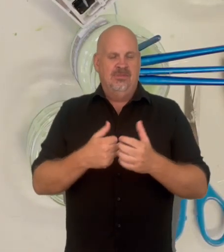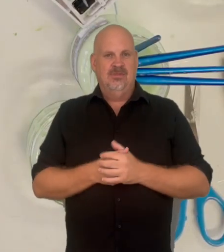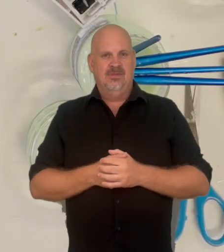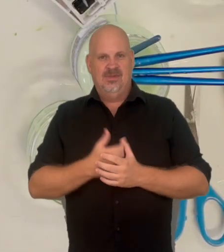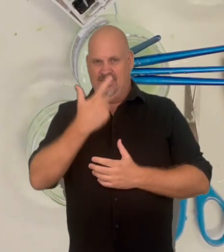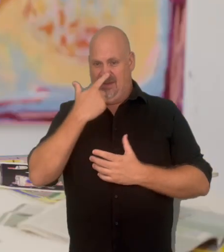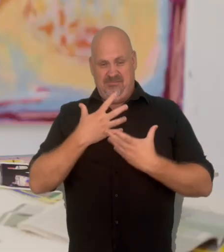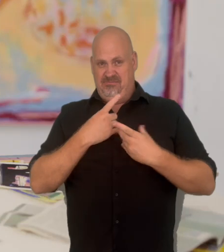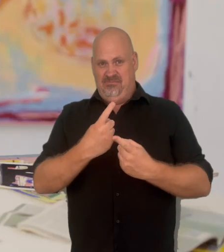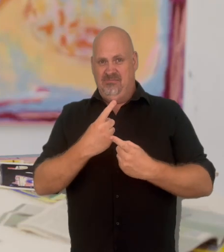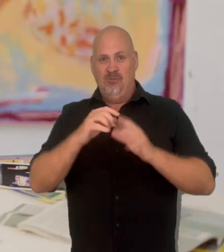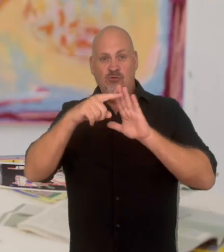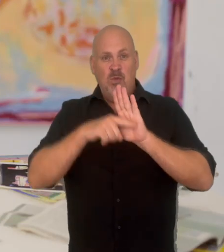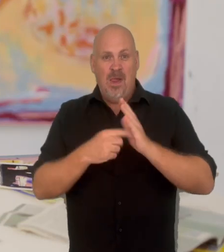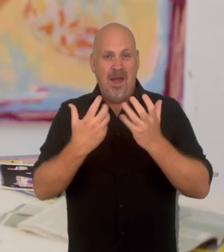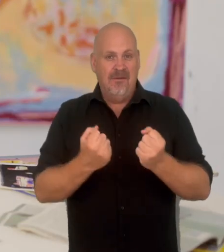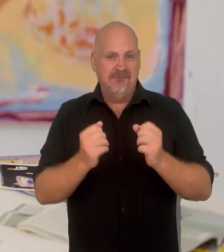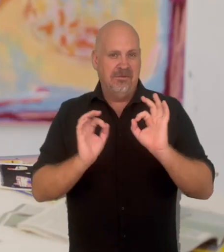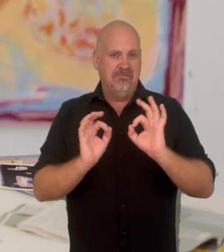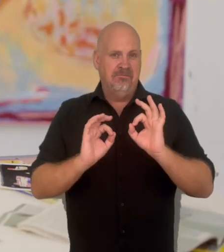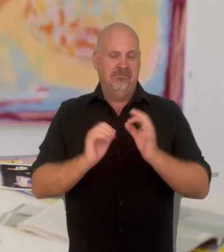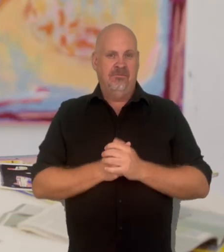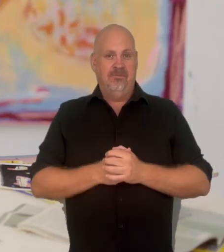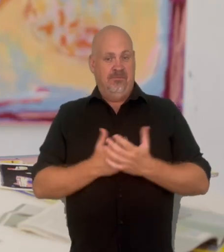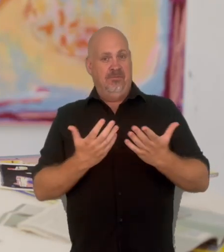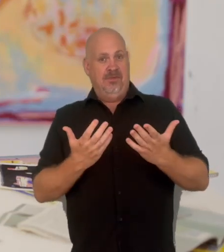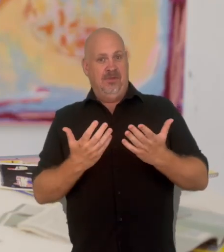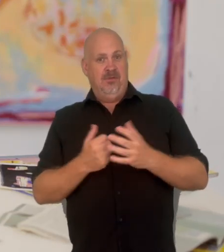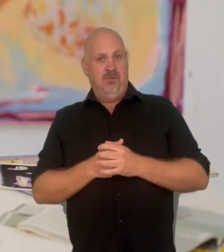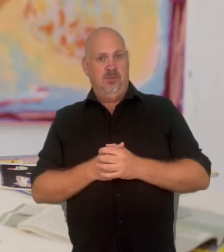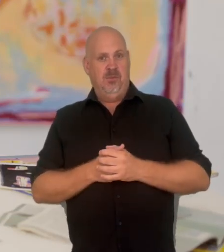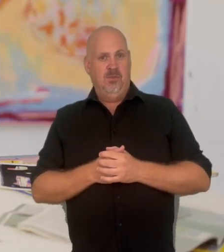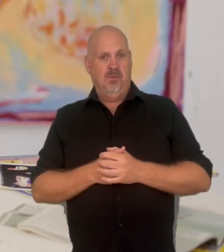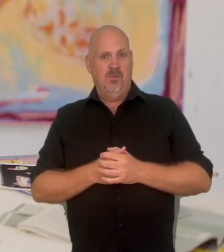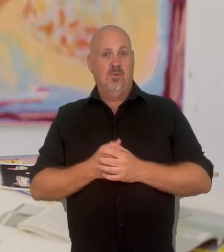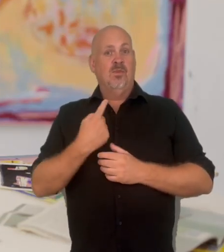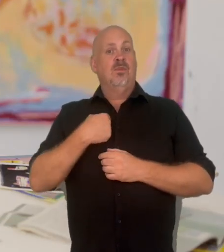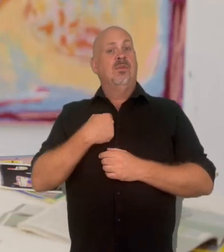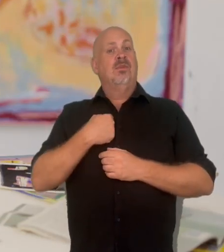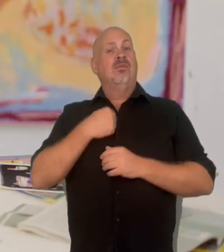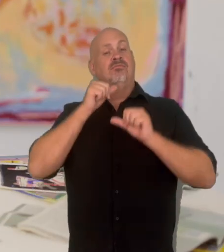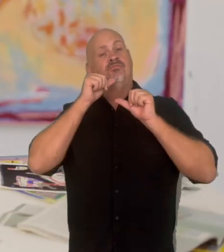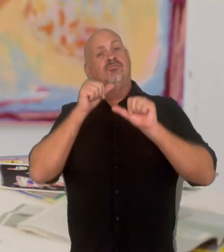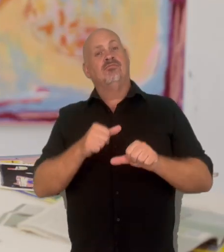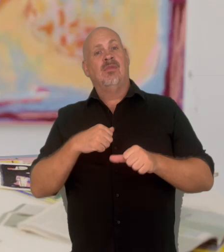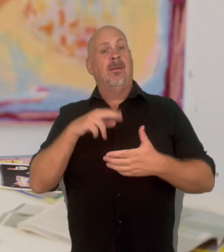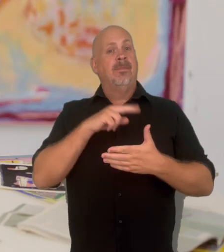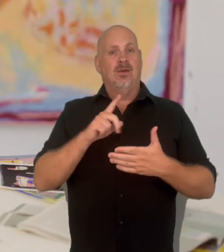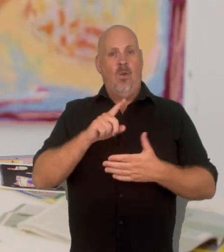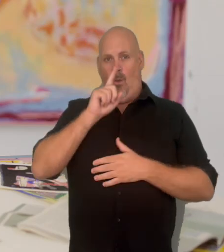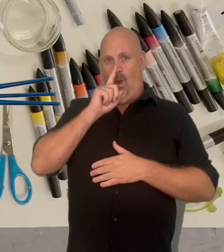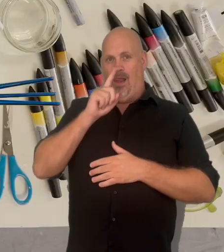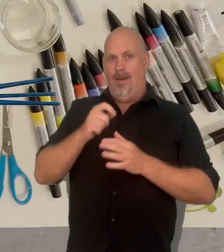no rules. Okay, now one of my favourite parts of making a painting is using the oil pastels at the end.